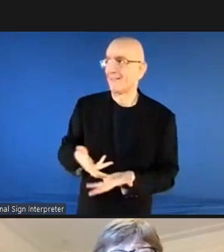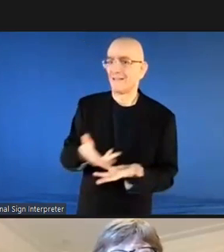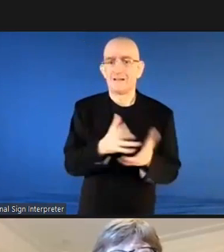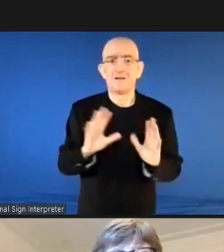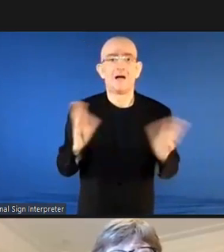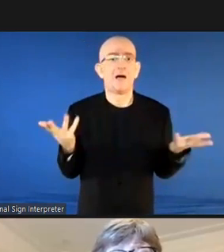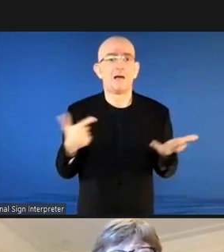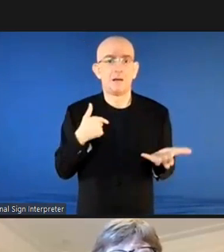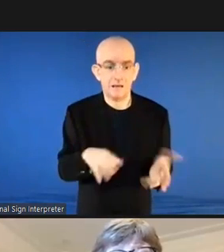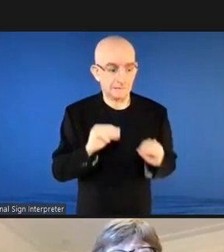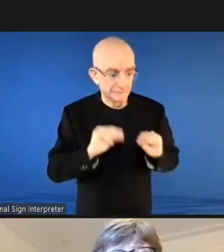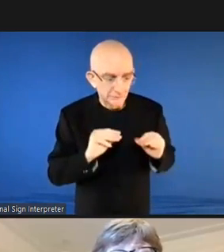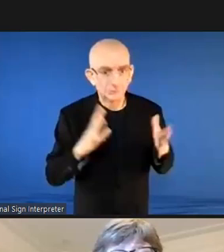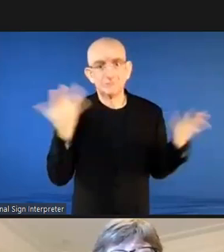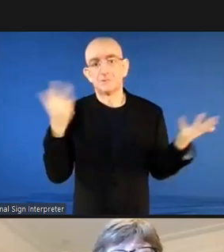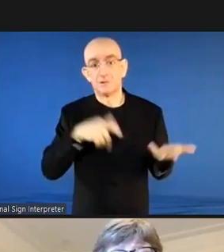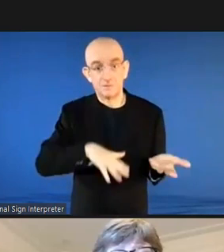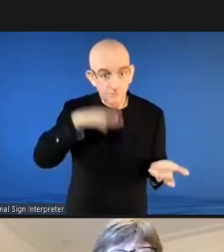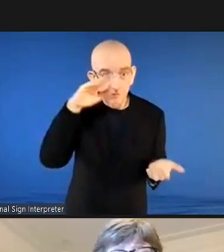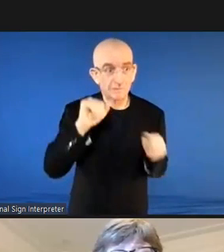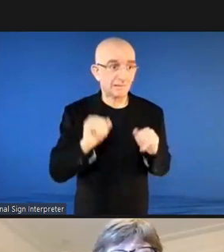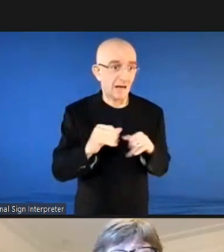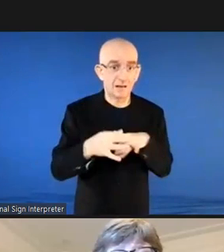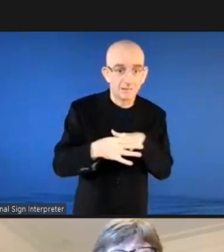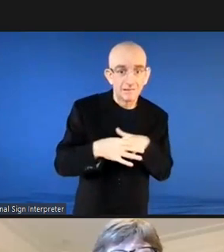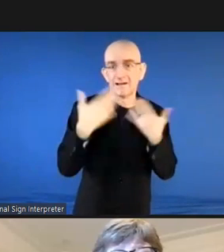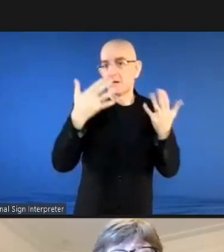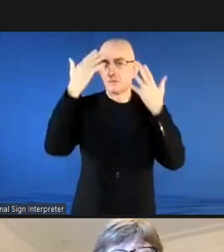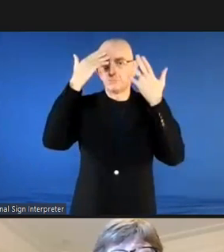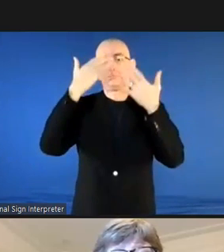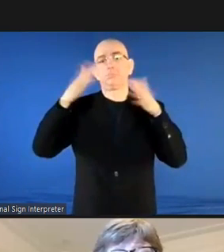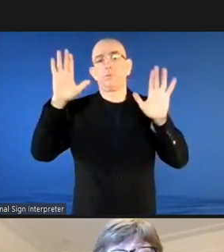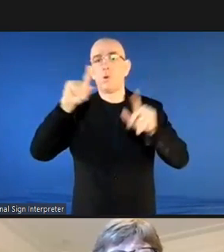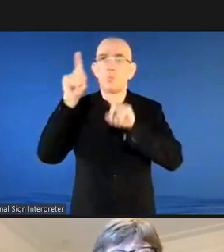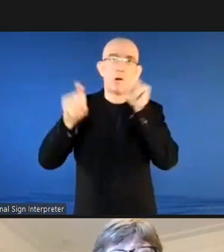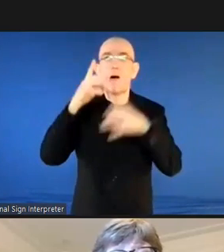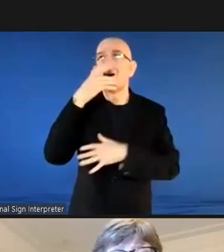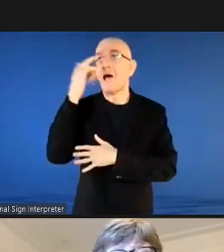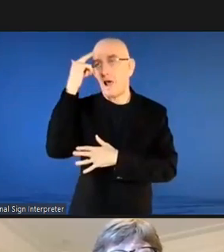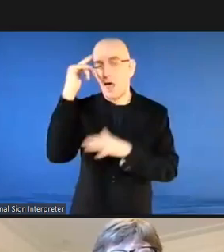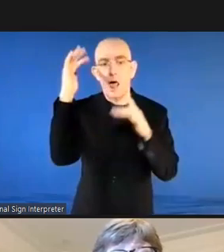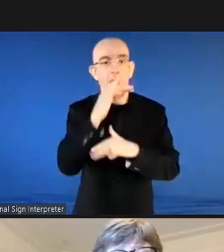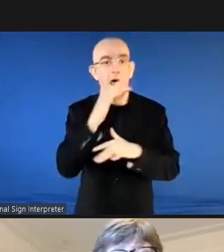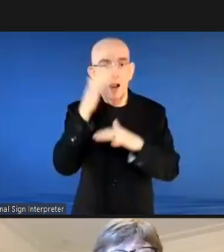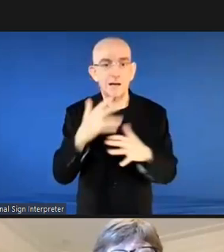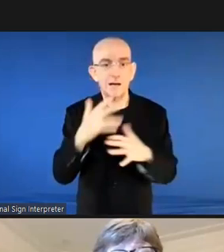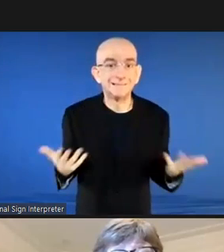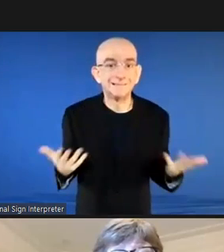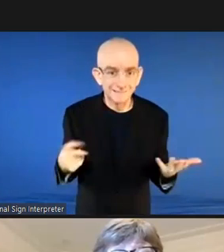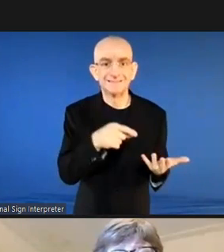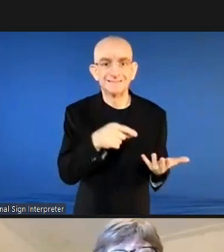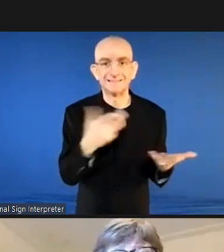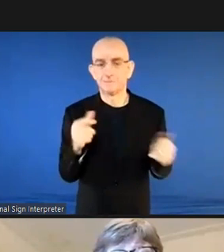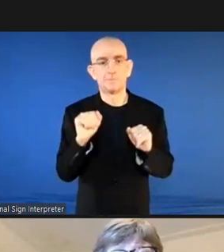head. So having these deaf role models really help them to understand what